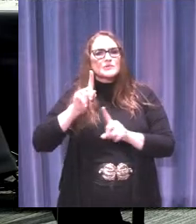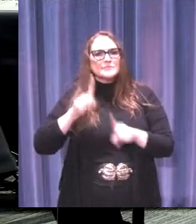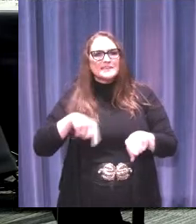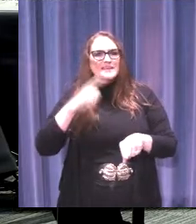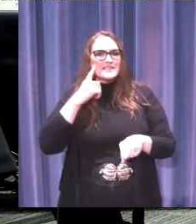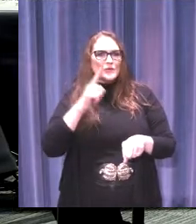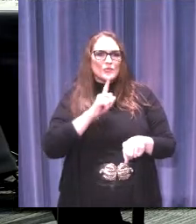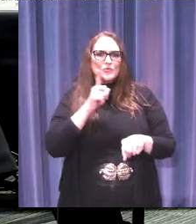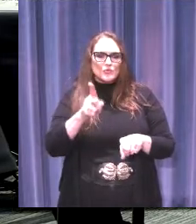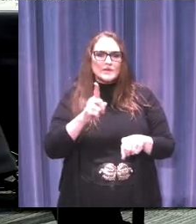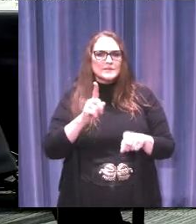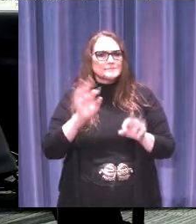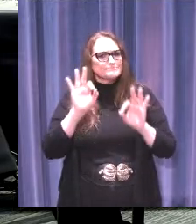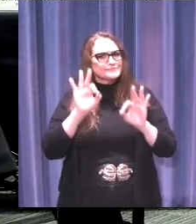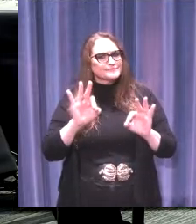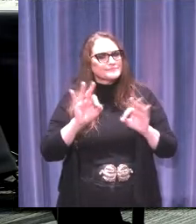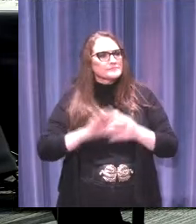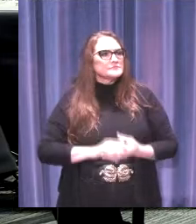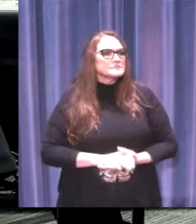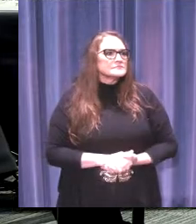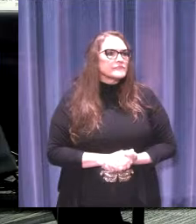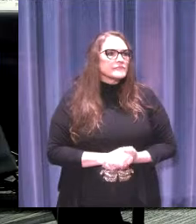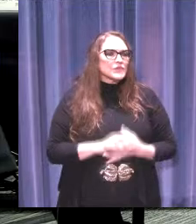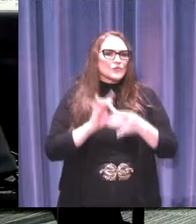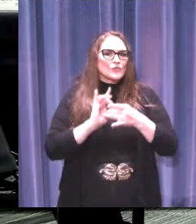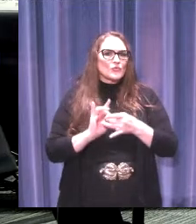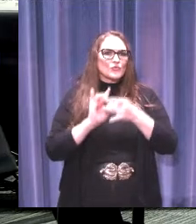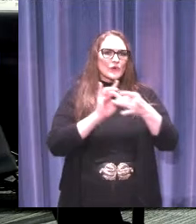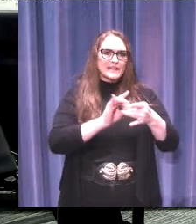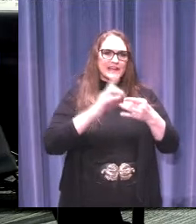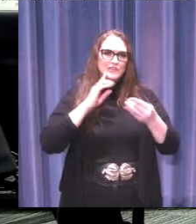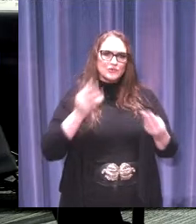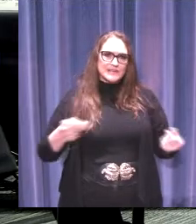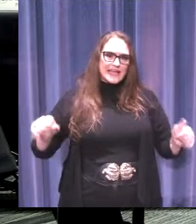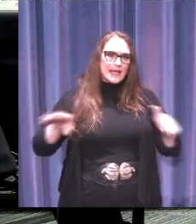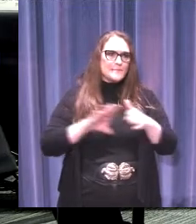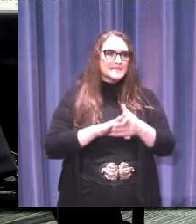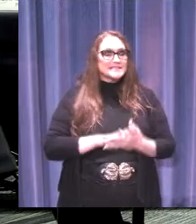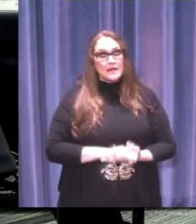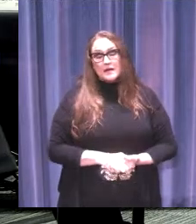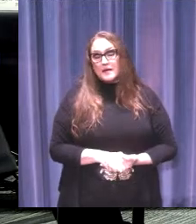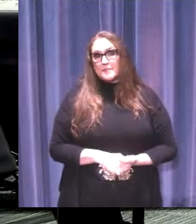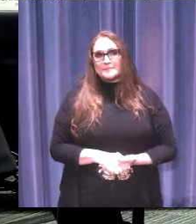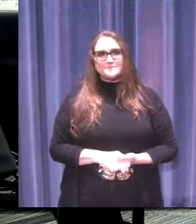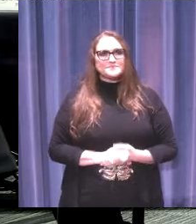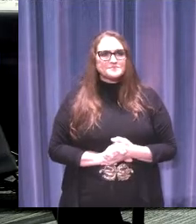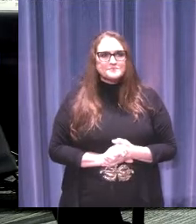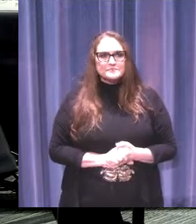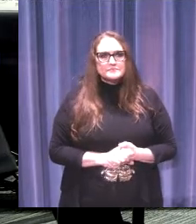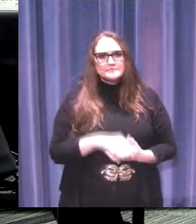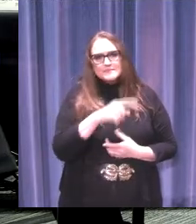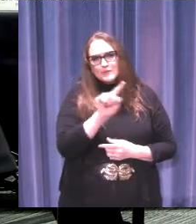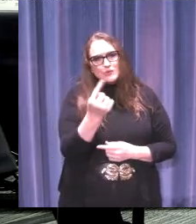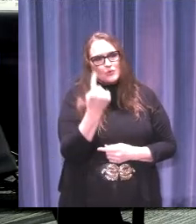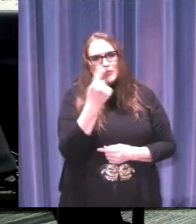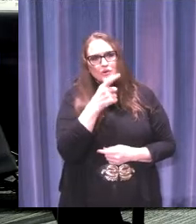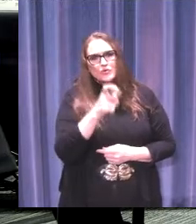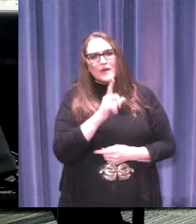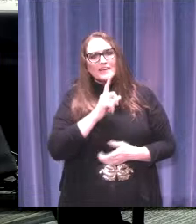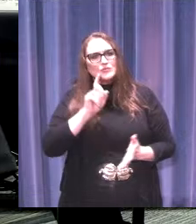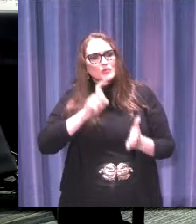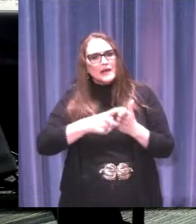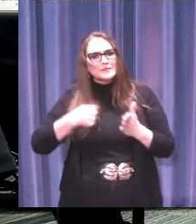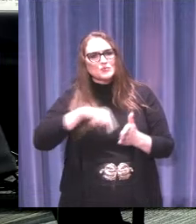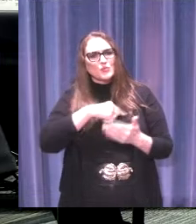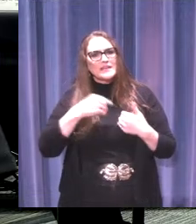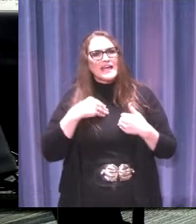think, were really impeccable related to the campus. He was the only one that actually recognized that we